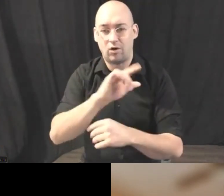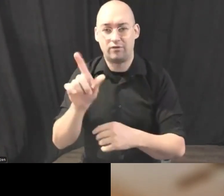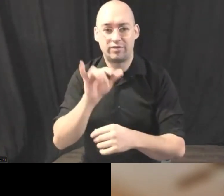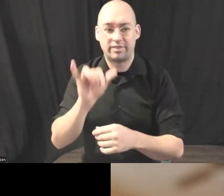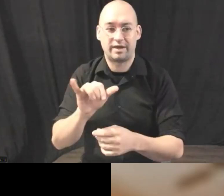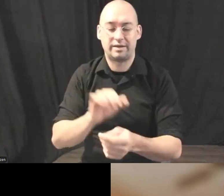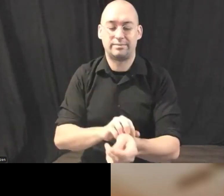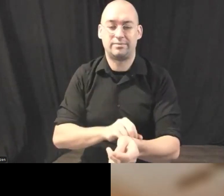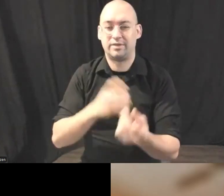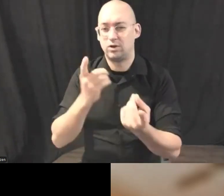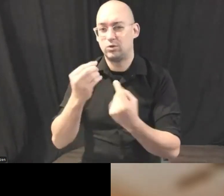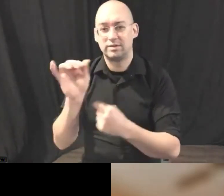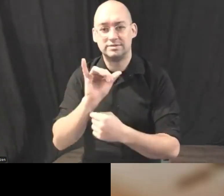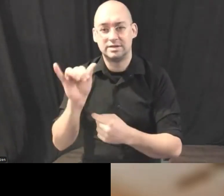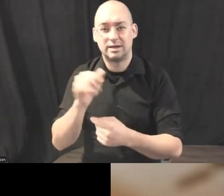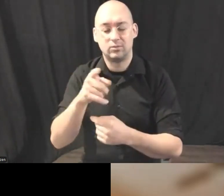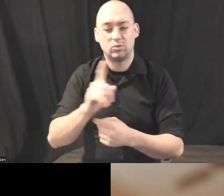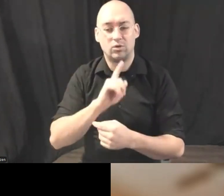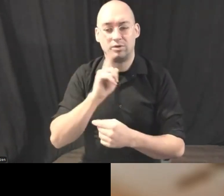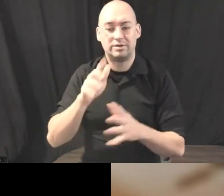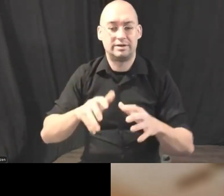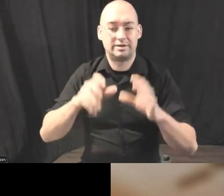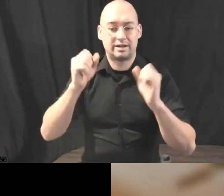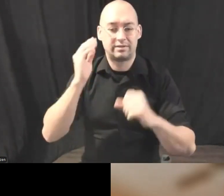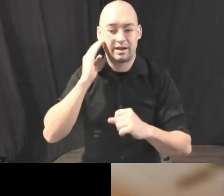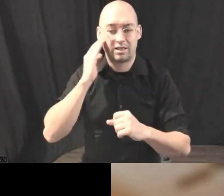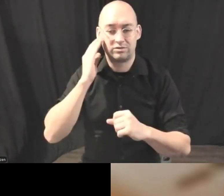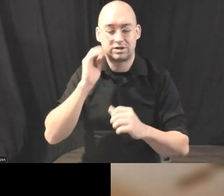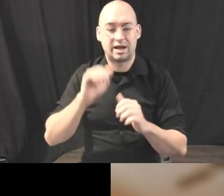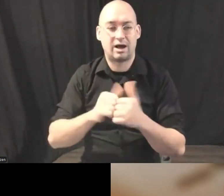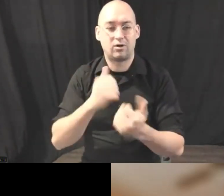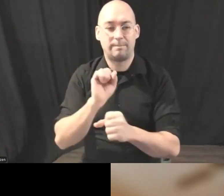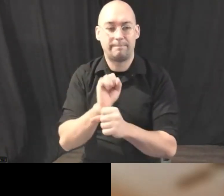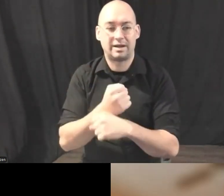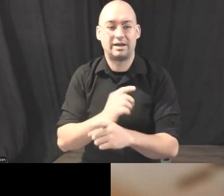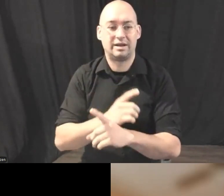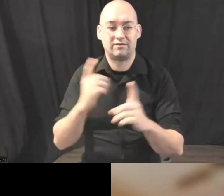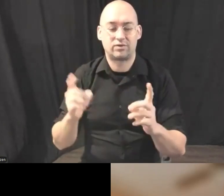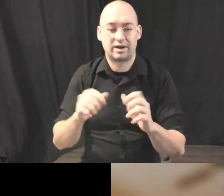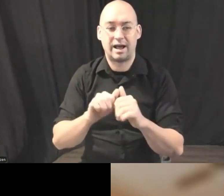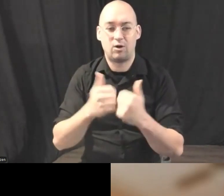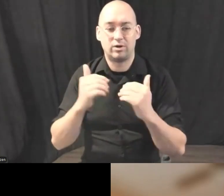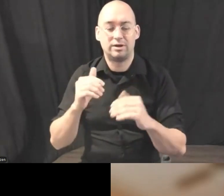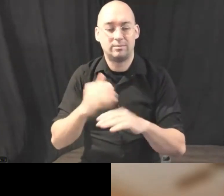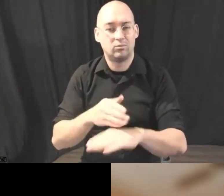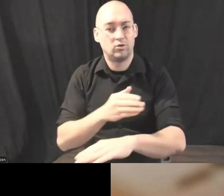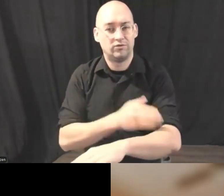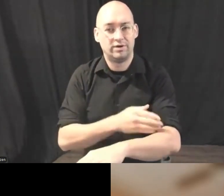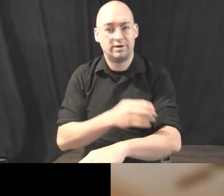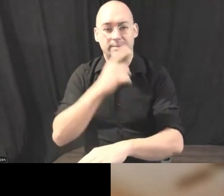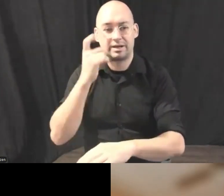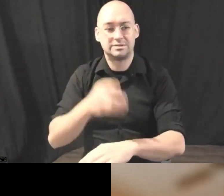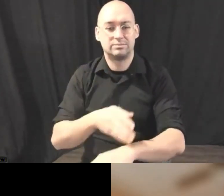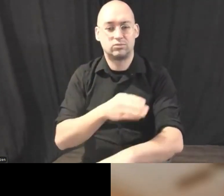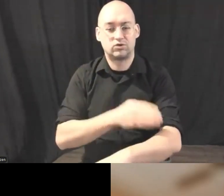the same as you are doing, taking this knowledge and saying, how do we make it different? How do we improve? Because improvement is